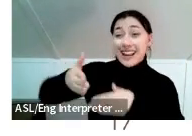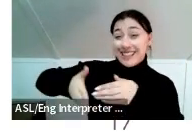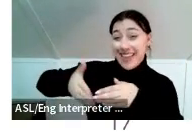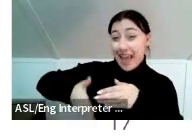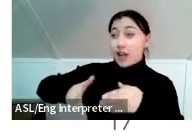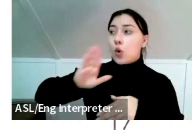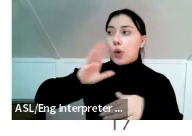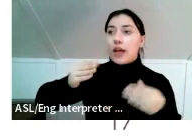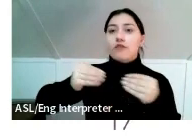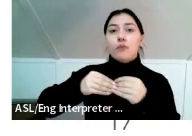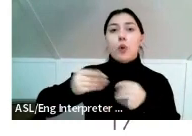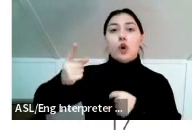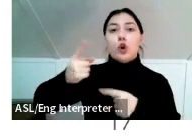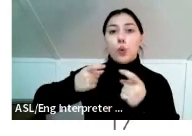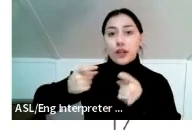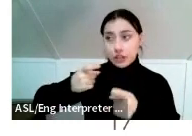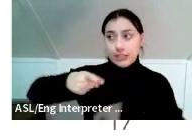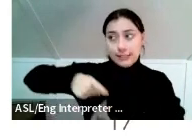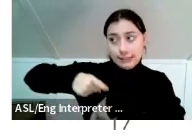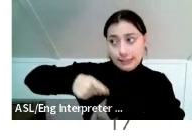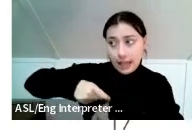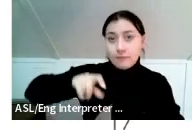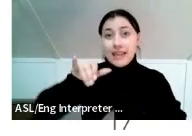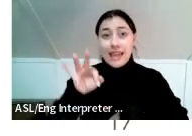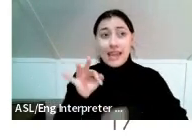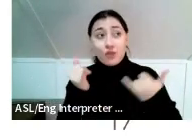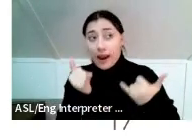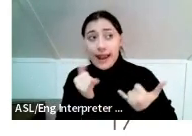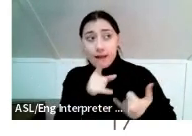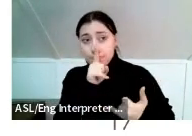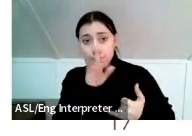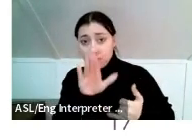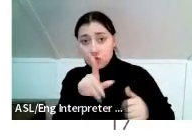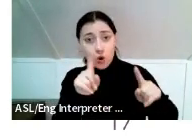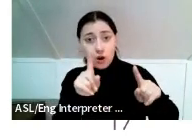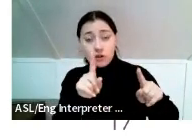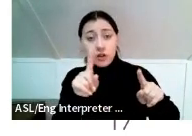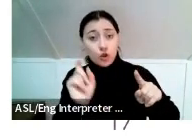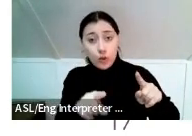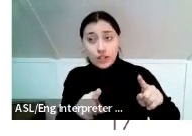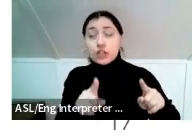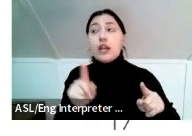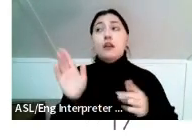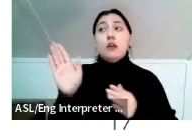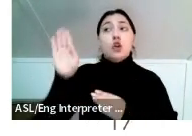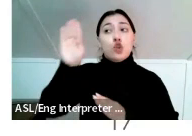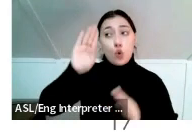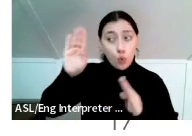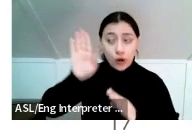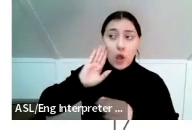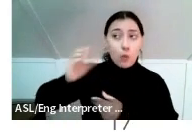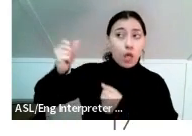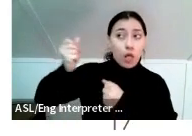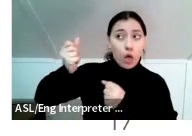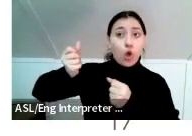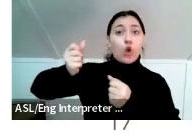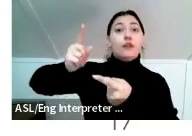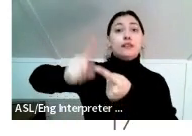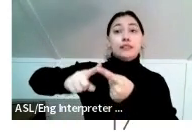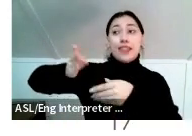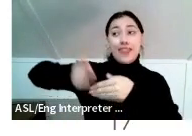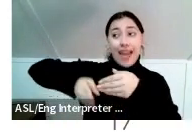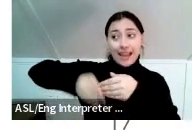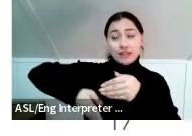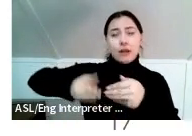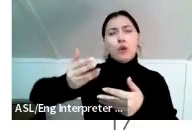eligibility right now, we will come back to them at the end. So don't worry, we will still answer the questions, but we do want to keep the program moving as